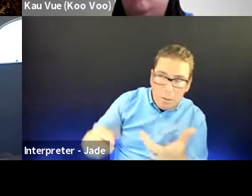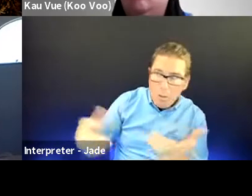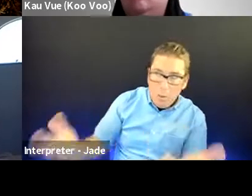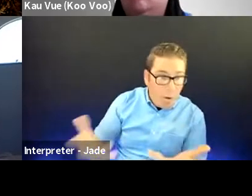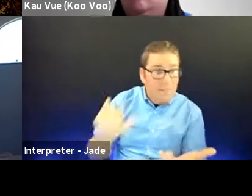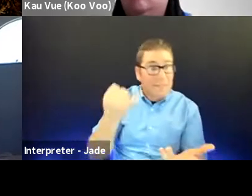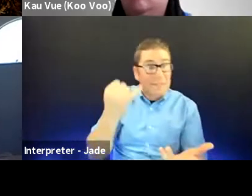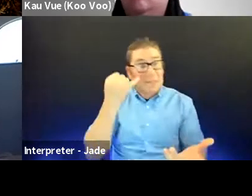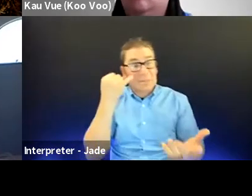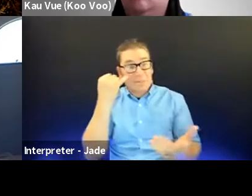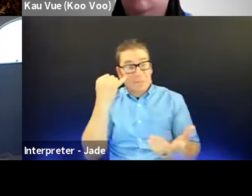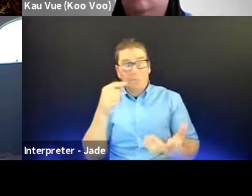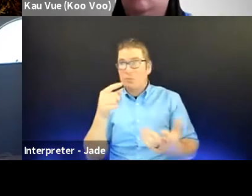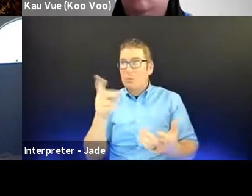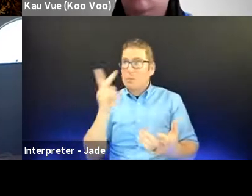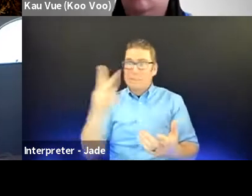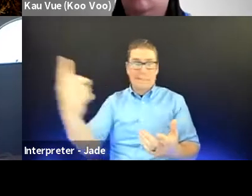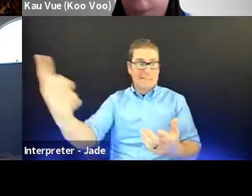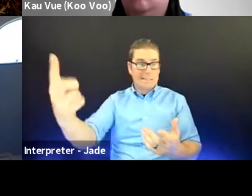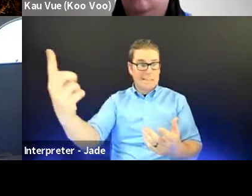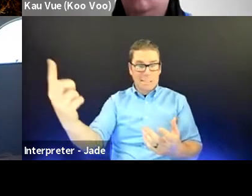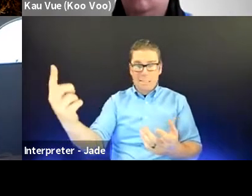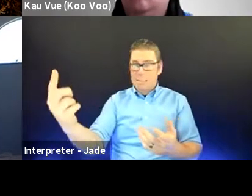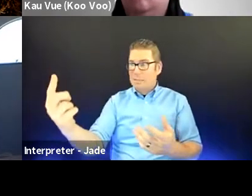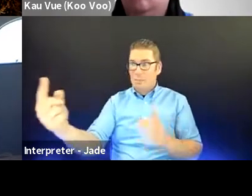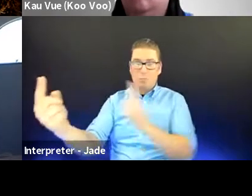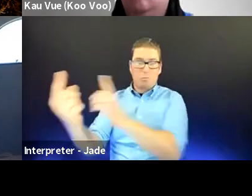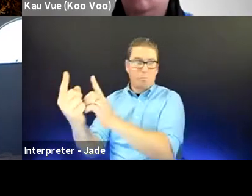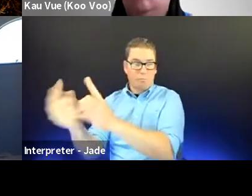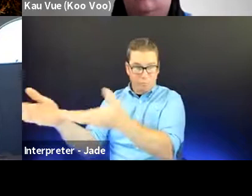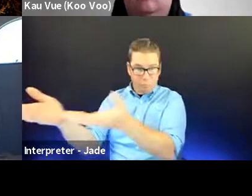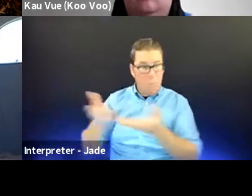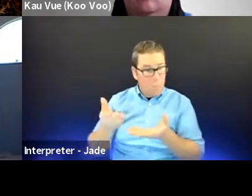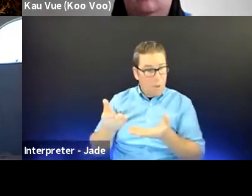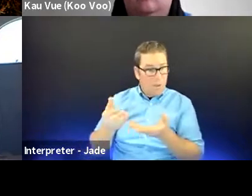do that for everybody. But this issue of anti-Asian violence has been very concerning.